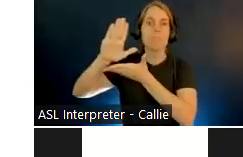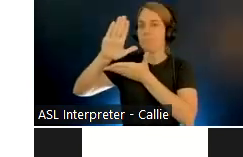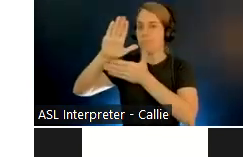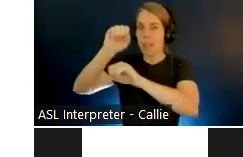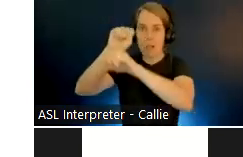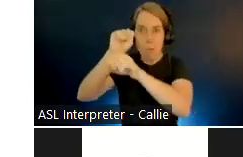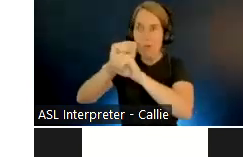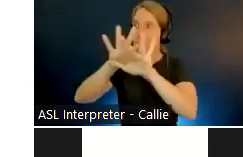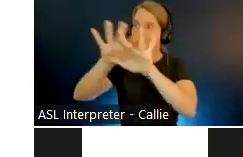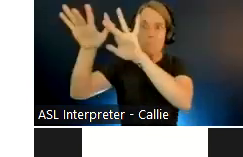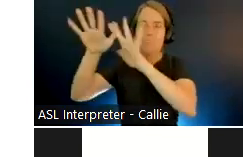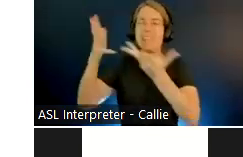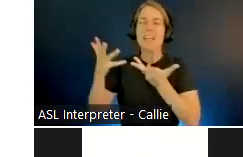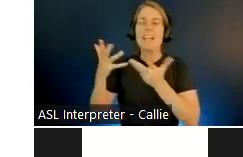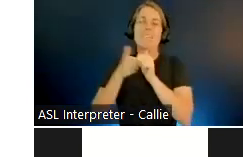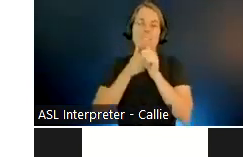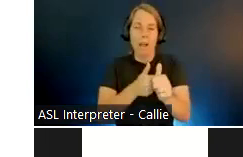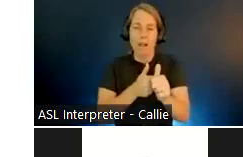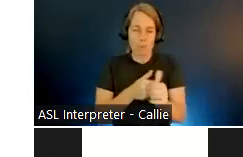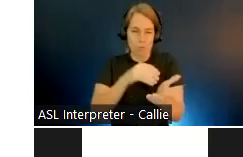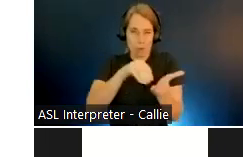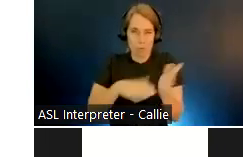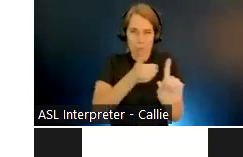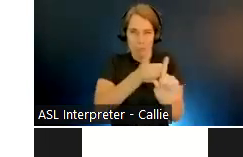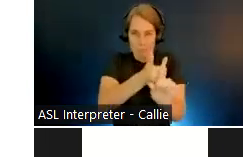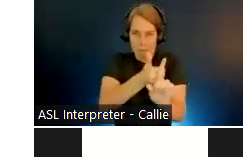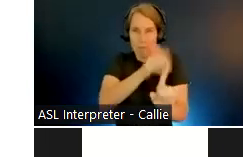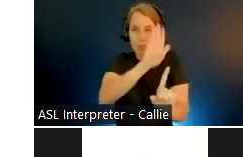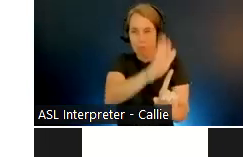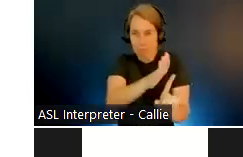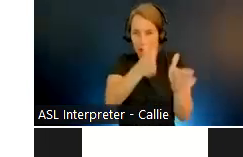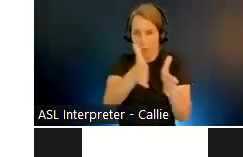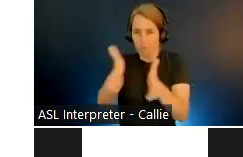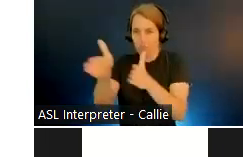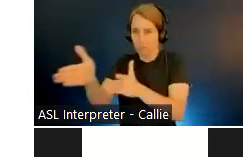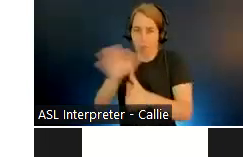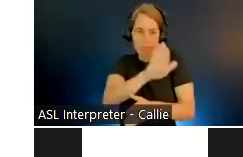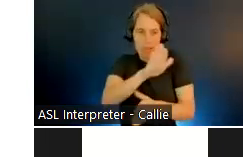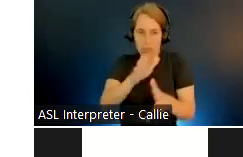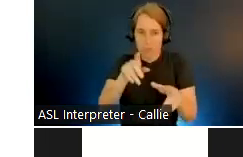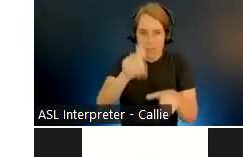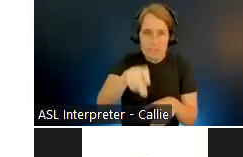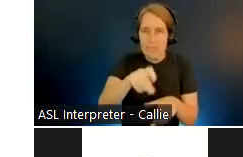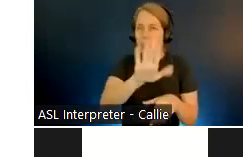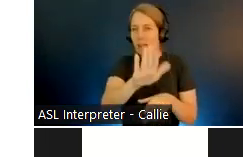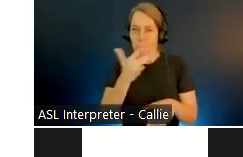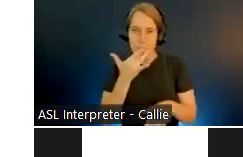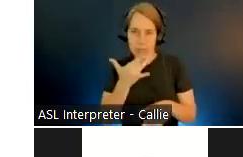be delivered in school or after the student finishes school. Next slide,